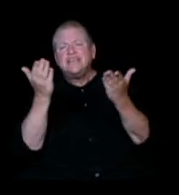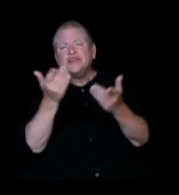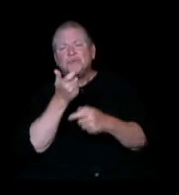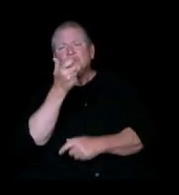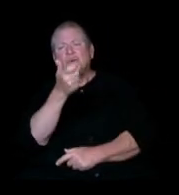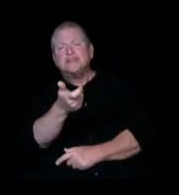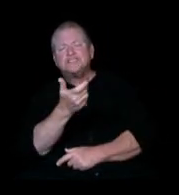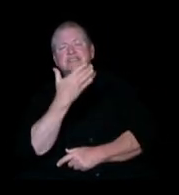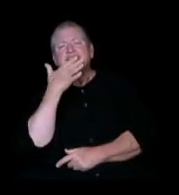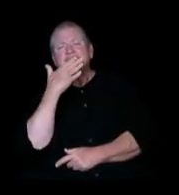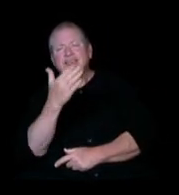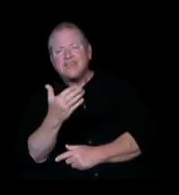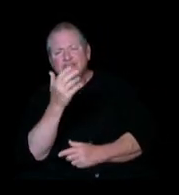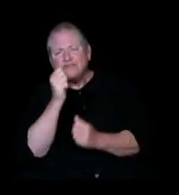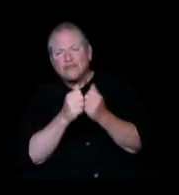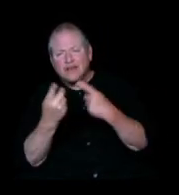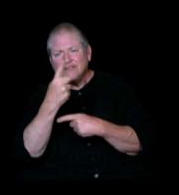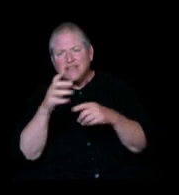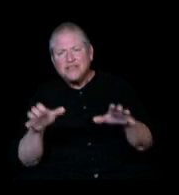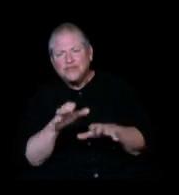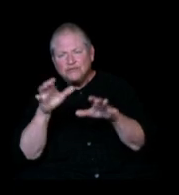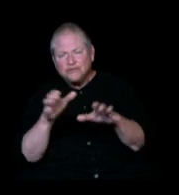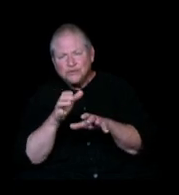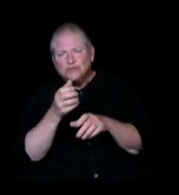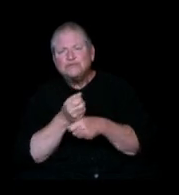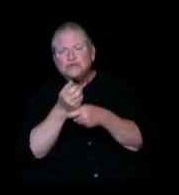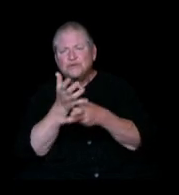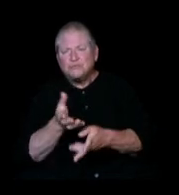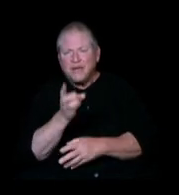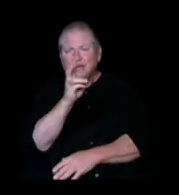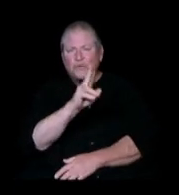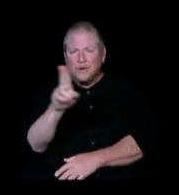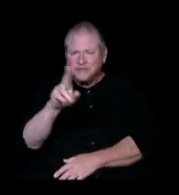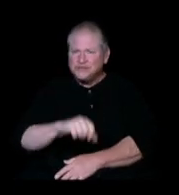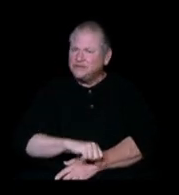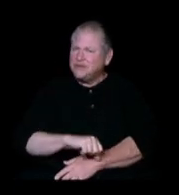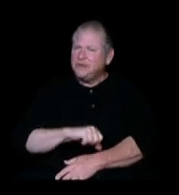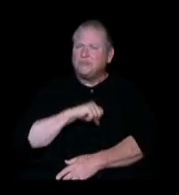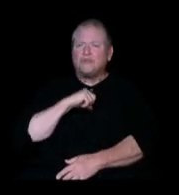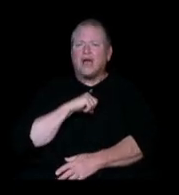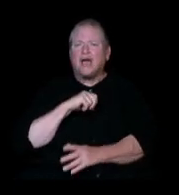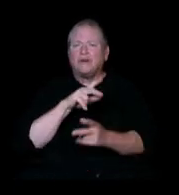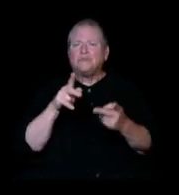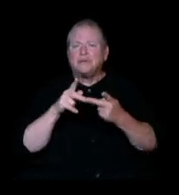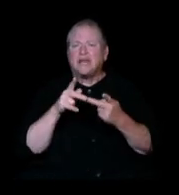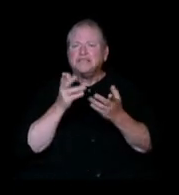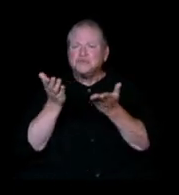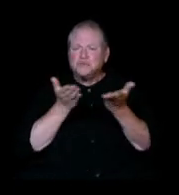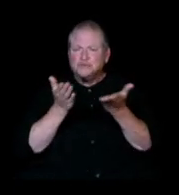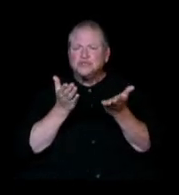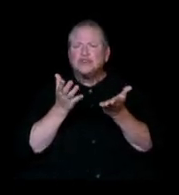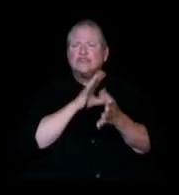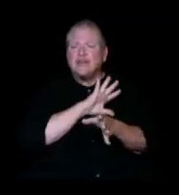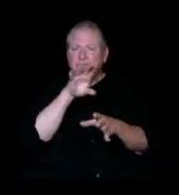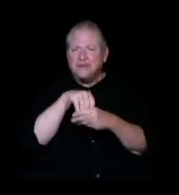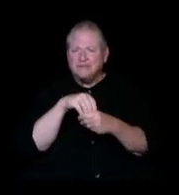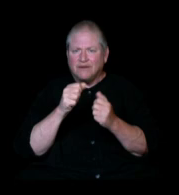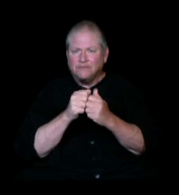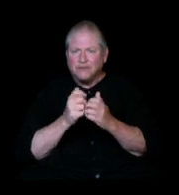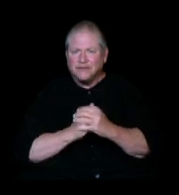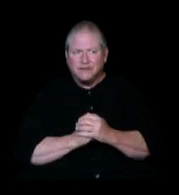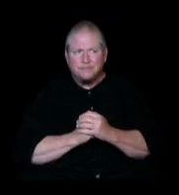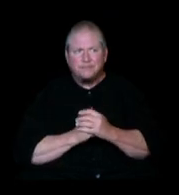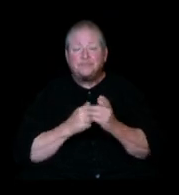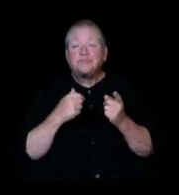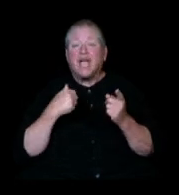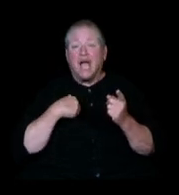for all you do to make Western a place we are all proud to serve and be a part of. I